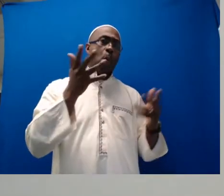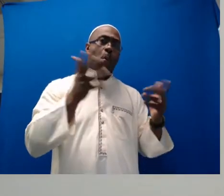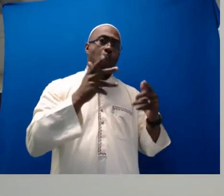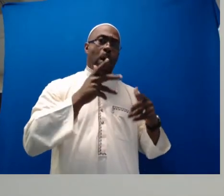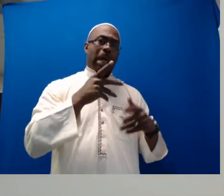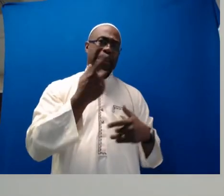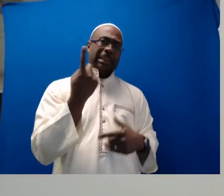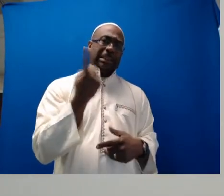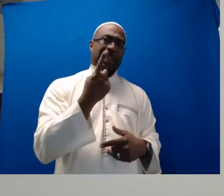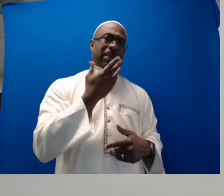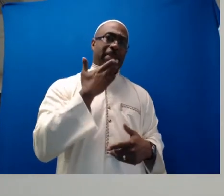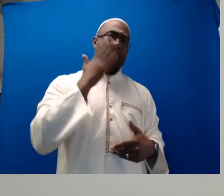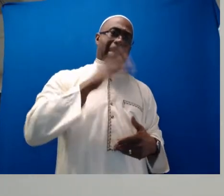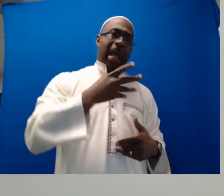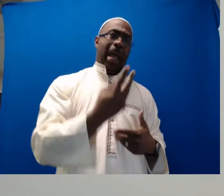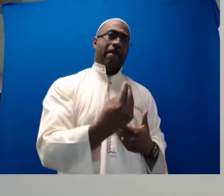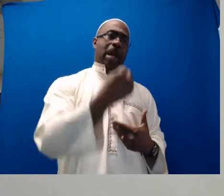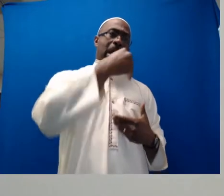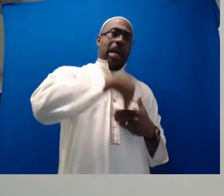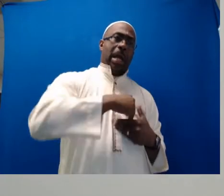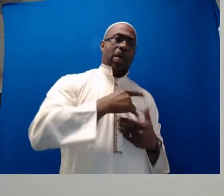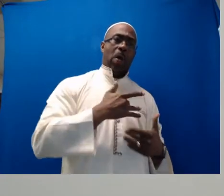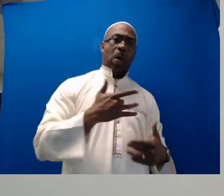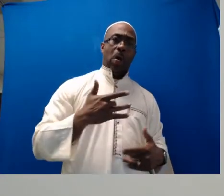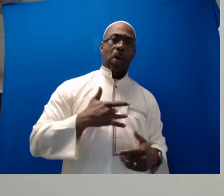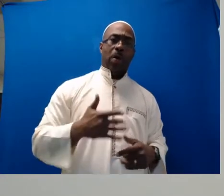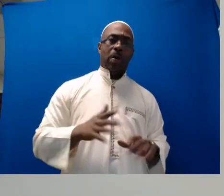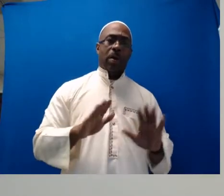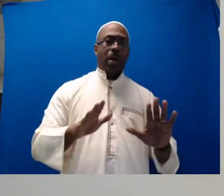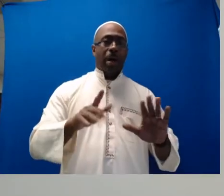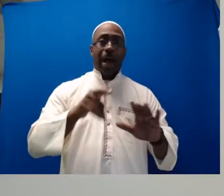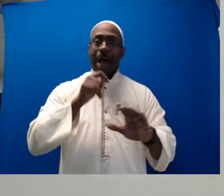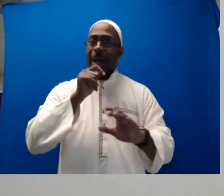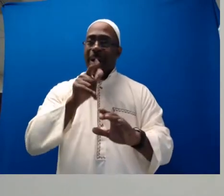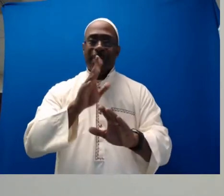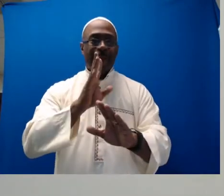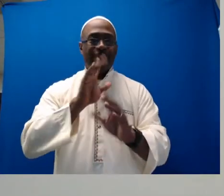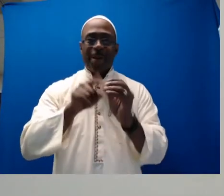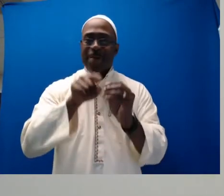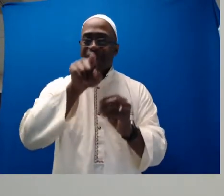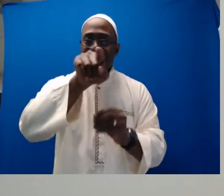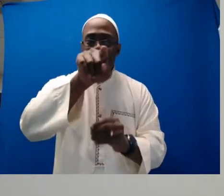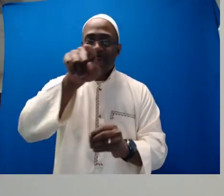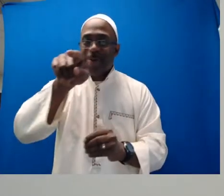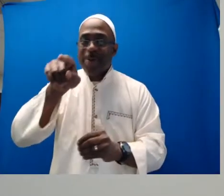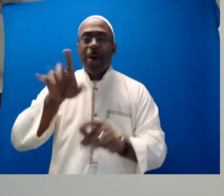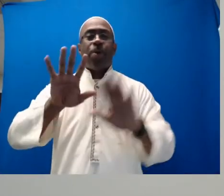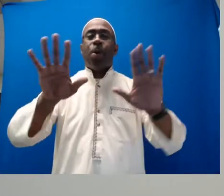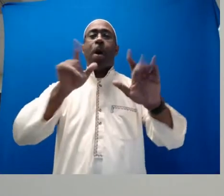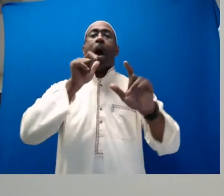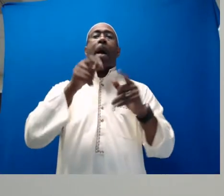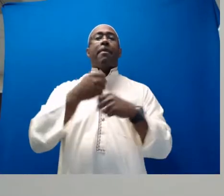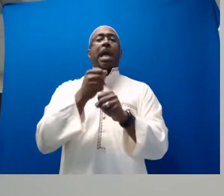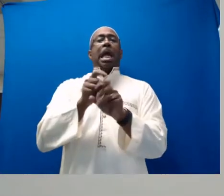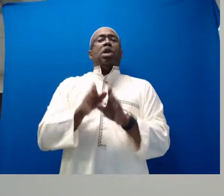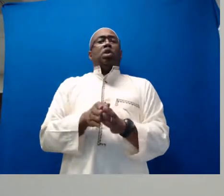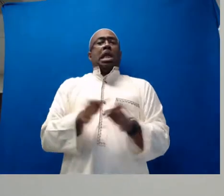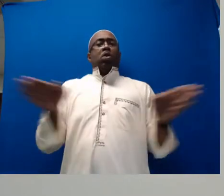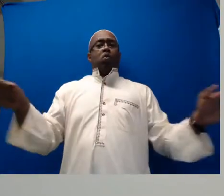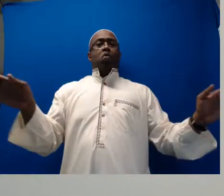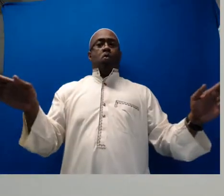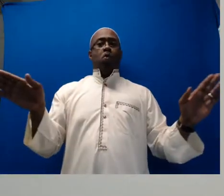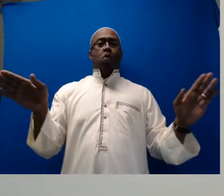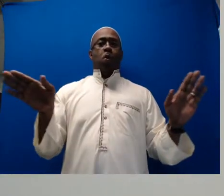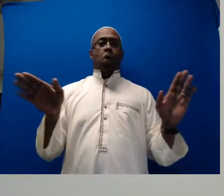they want to be on the furthest end or in the furthest distance, etc. I'm not saying this about you. I'm speaking in general terms.